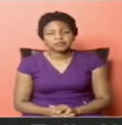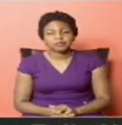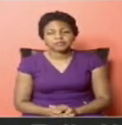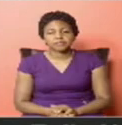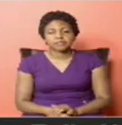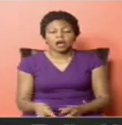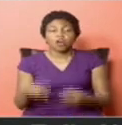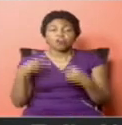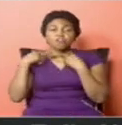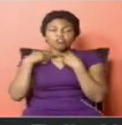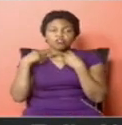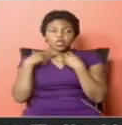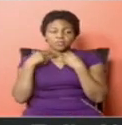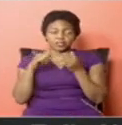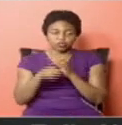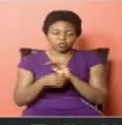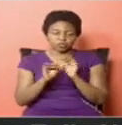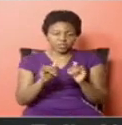Lockdown restrictions.